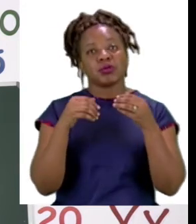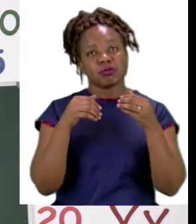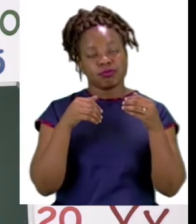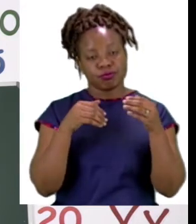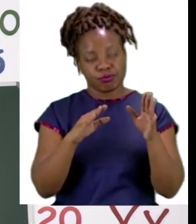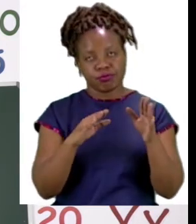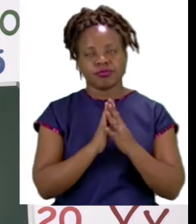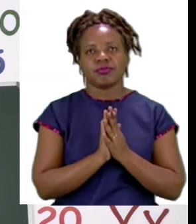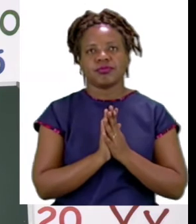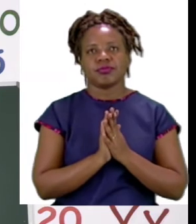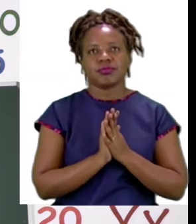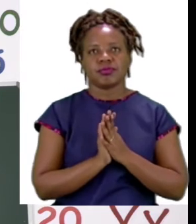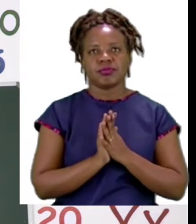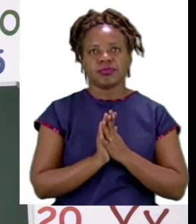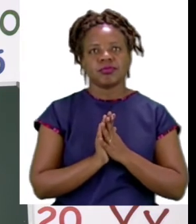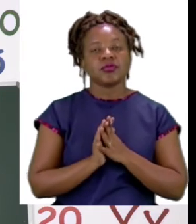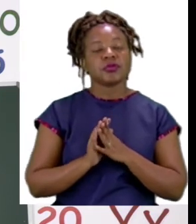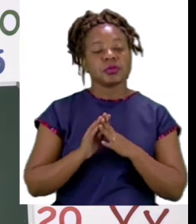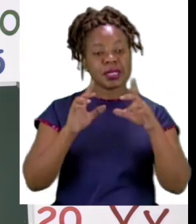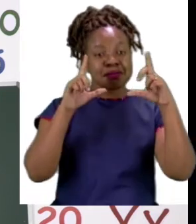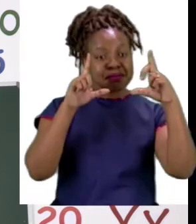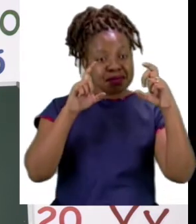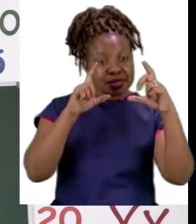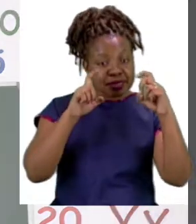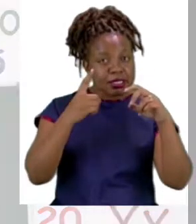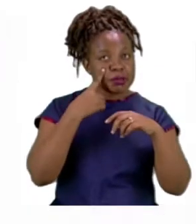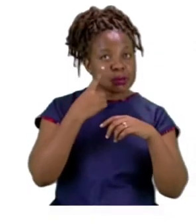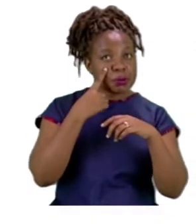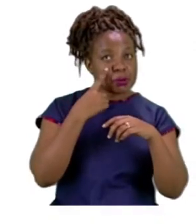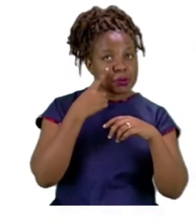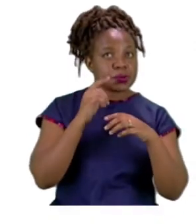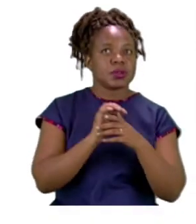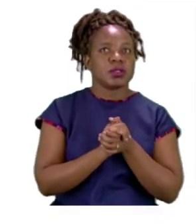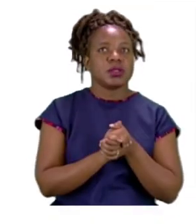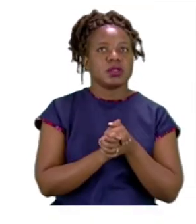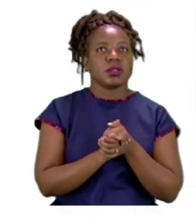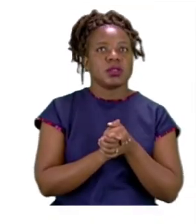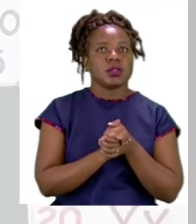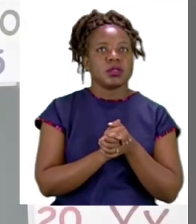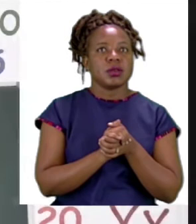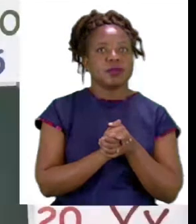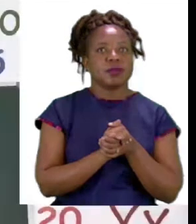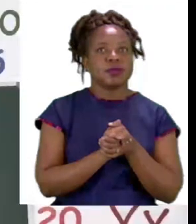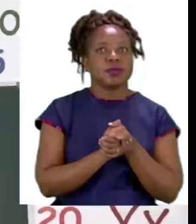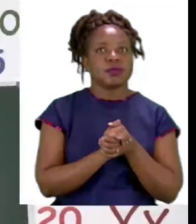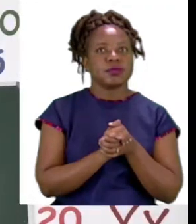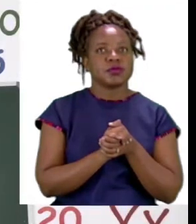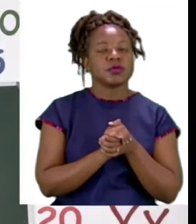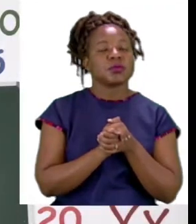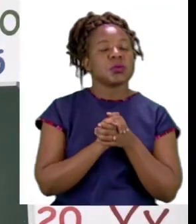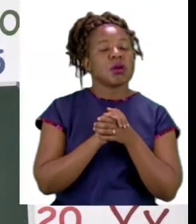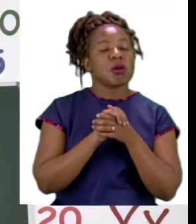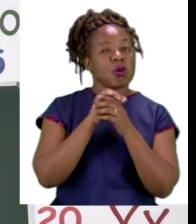they go. So the first picture that we're going to be looking at is the one on top here with an animal,